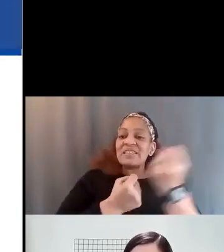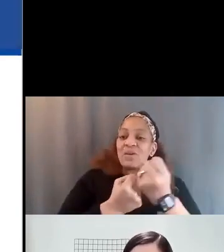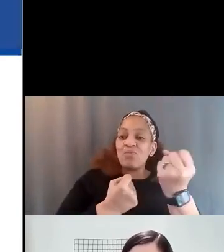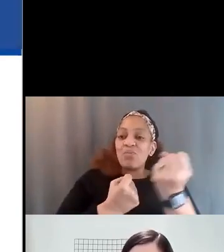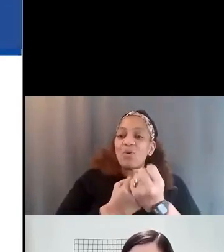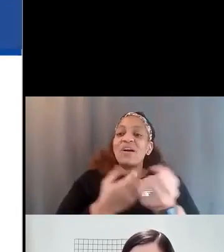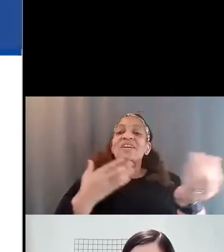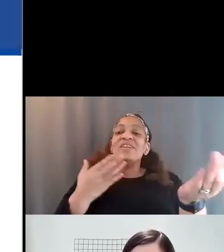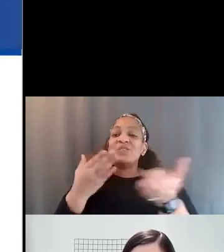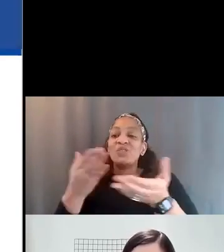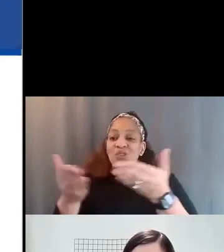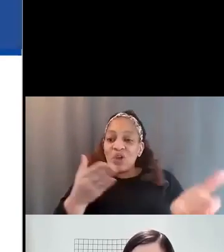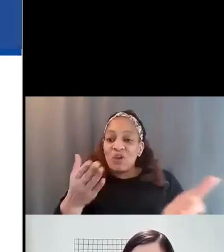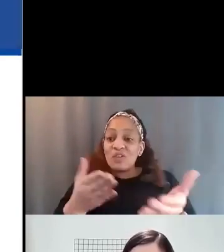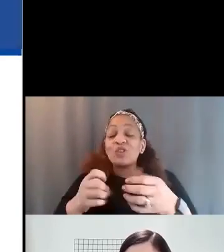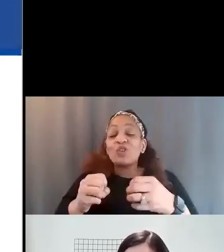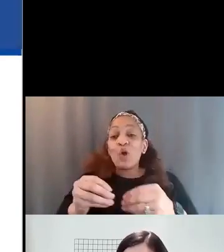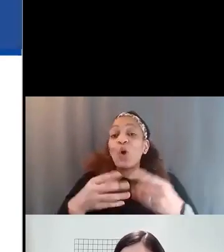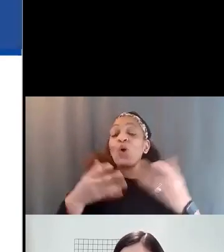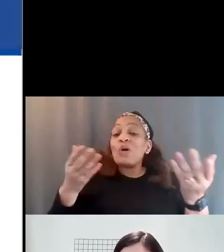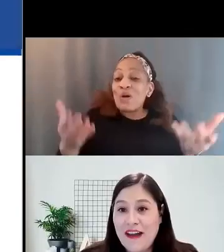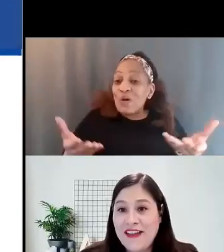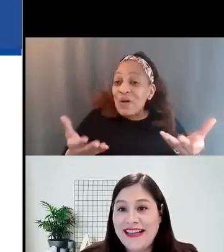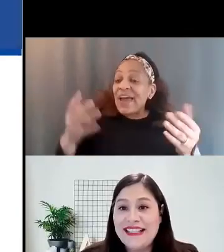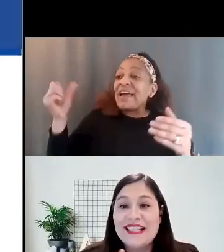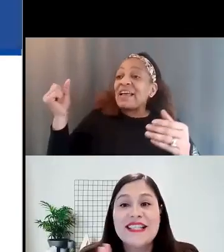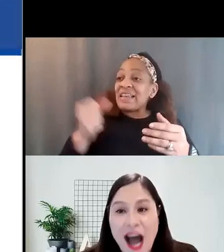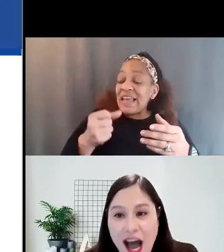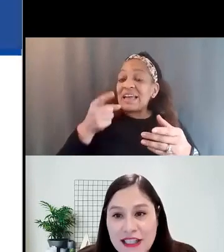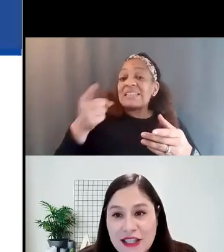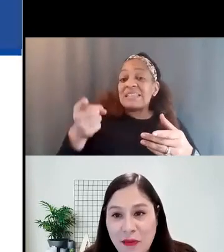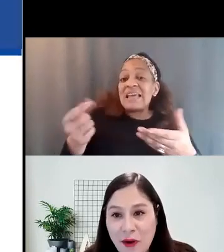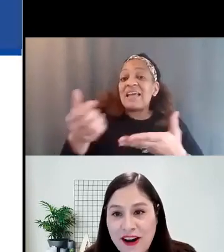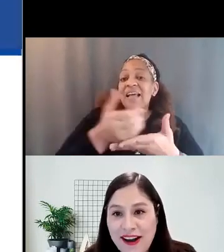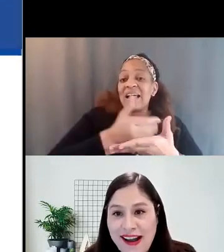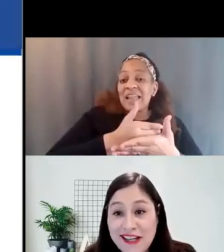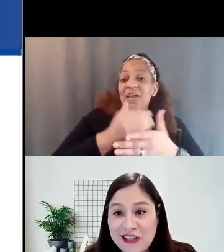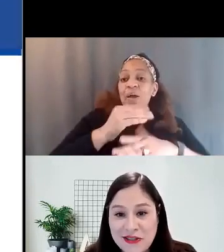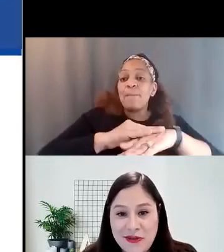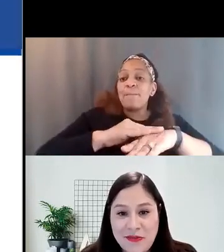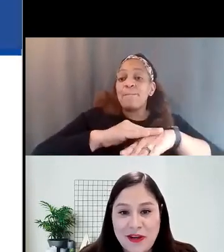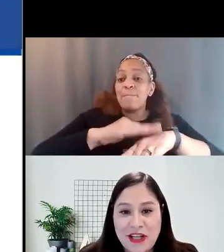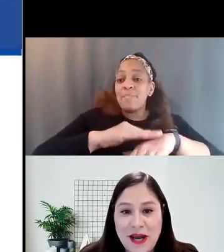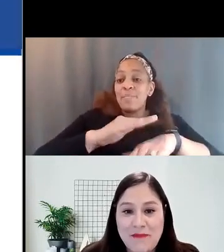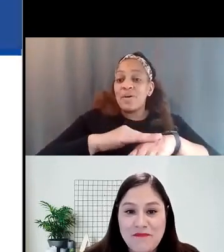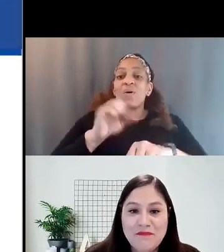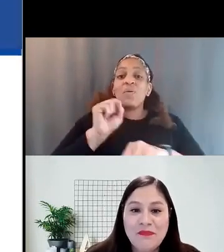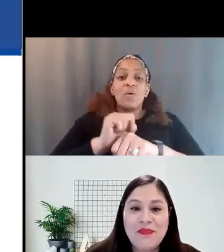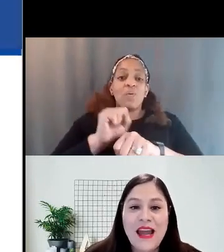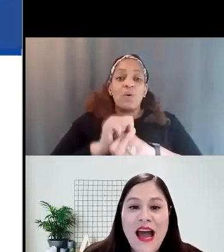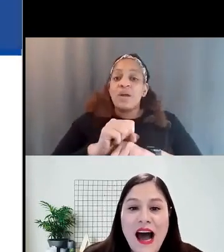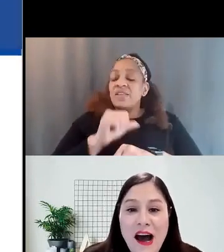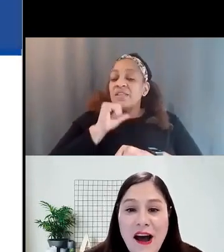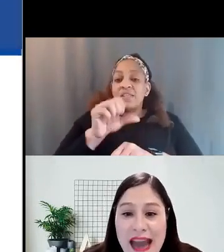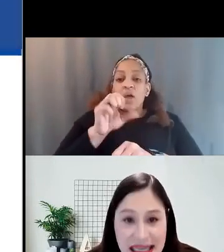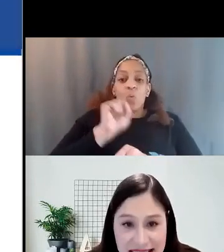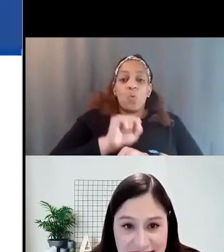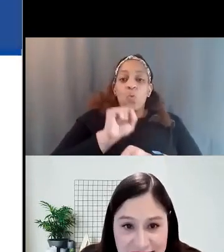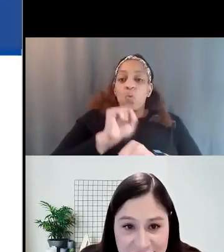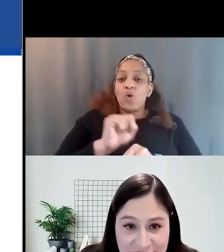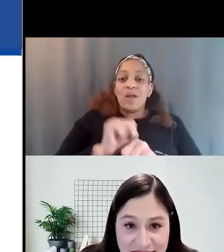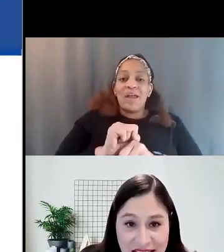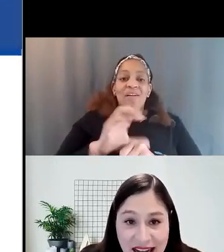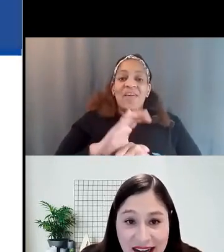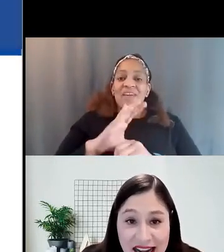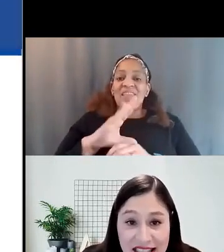is earning minimum wage, and I'd like to clarify that he does not work at a sheltered workshop.